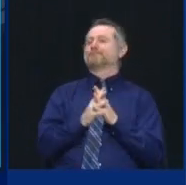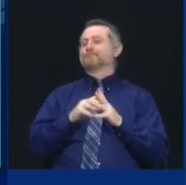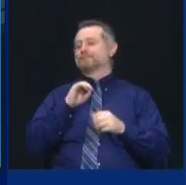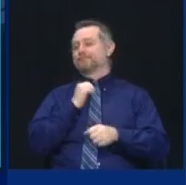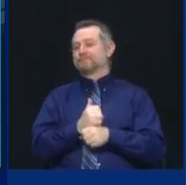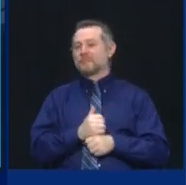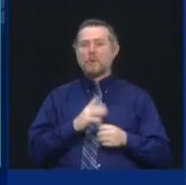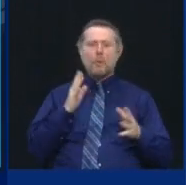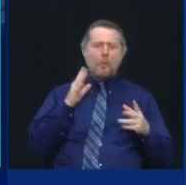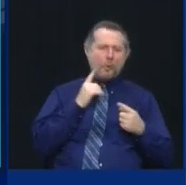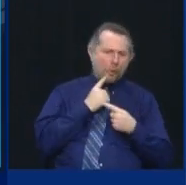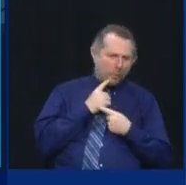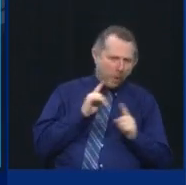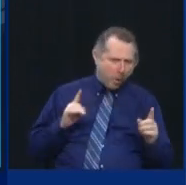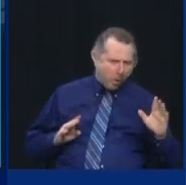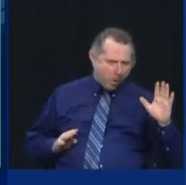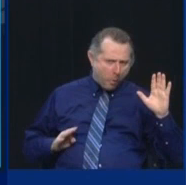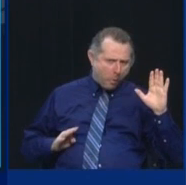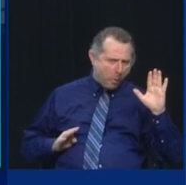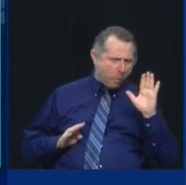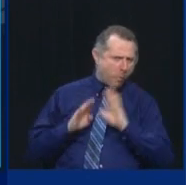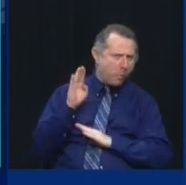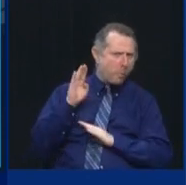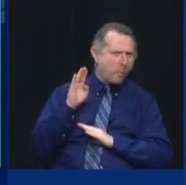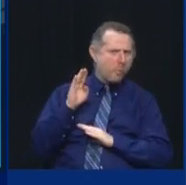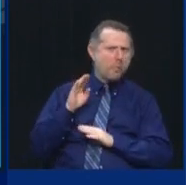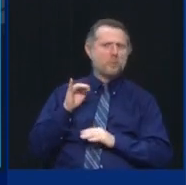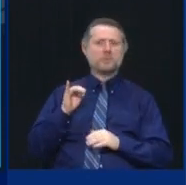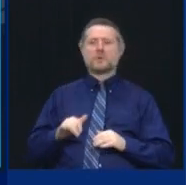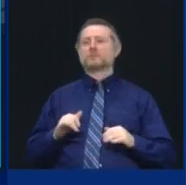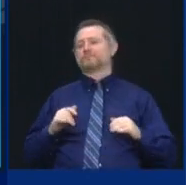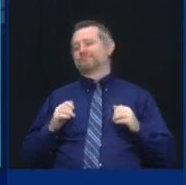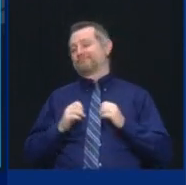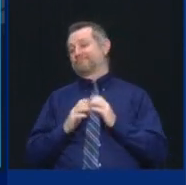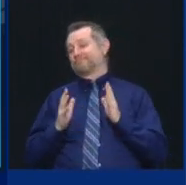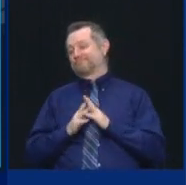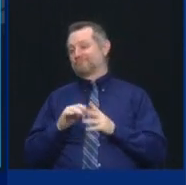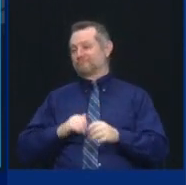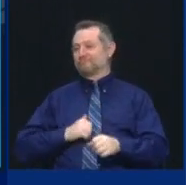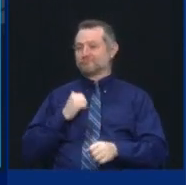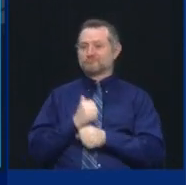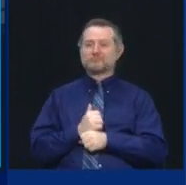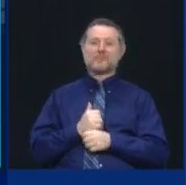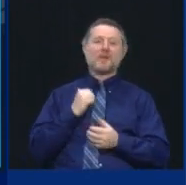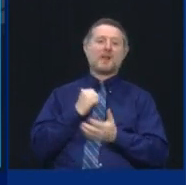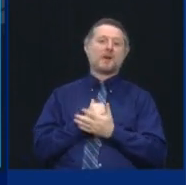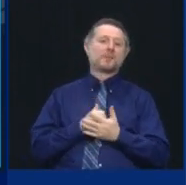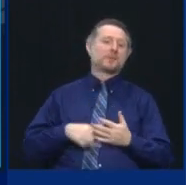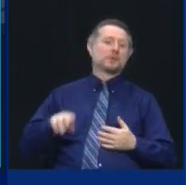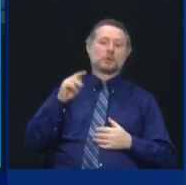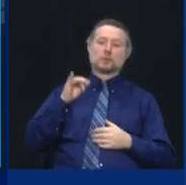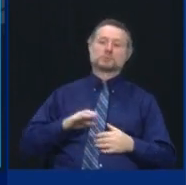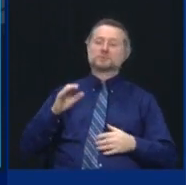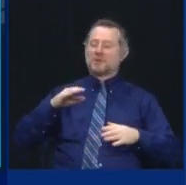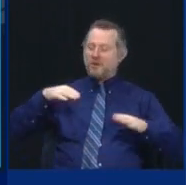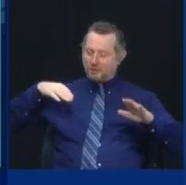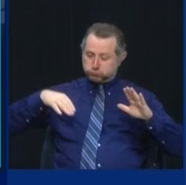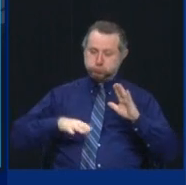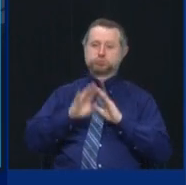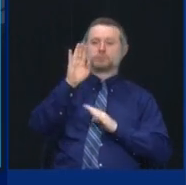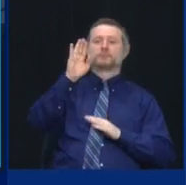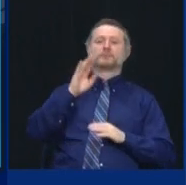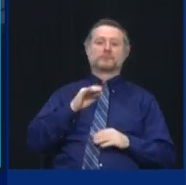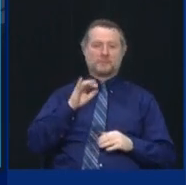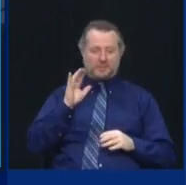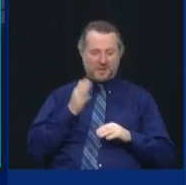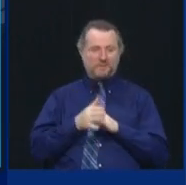brilliantly. That was the founding of Tribeca, to help New York rejuvenate post 9/11.